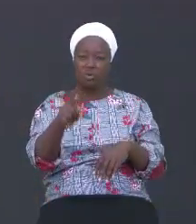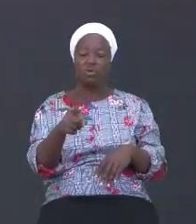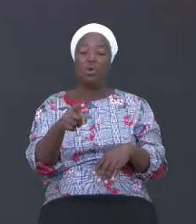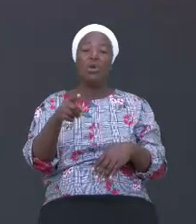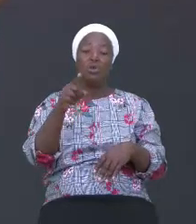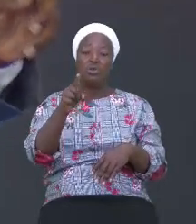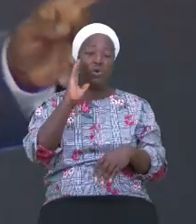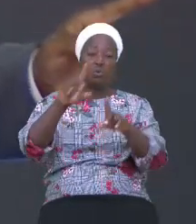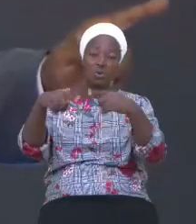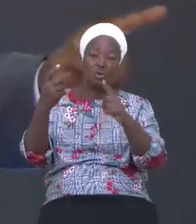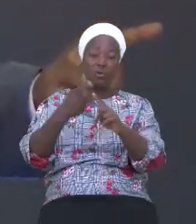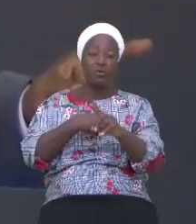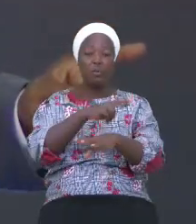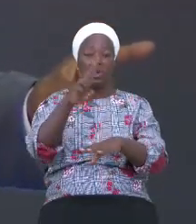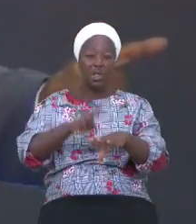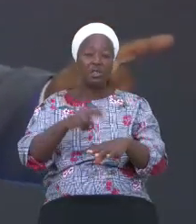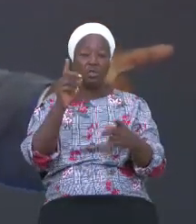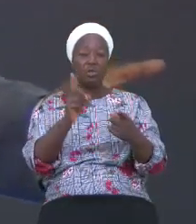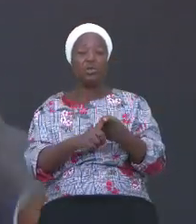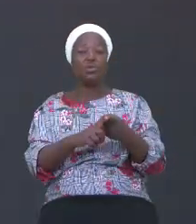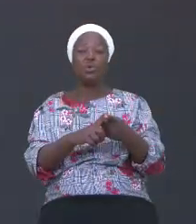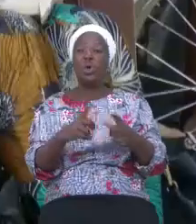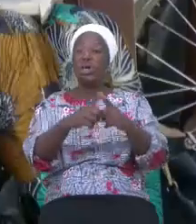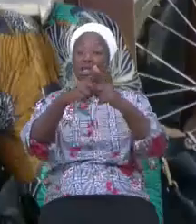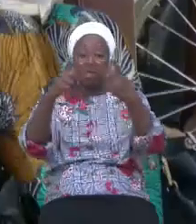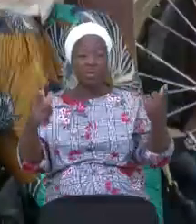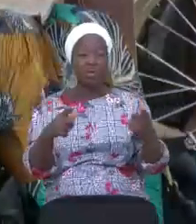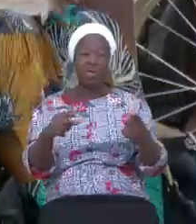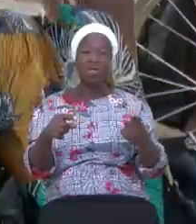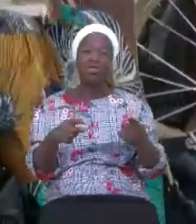go from ordinary to extraordinary.